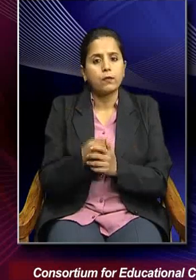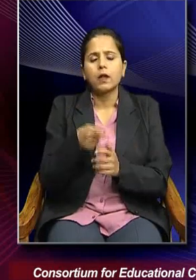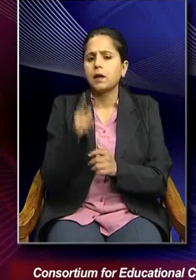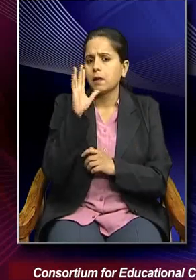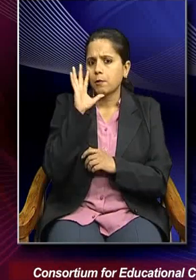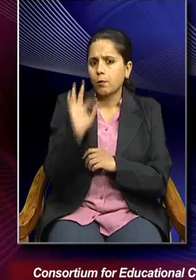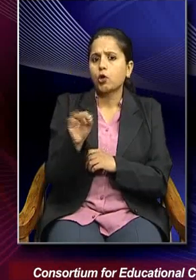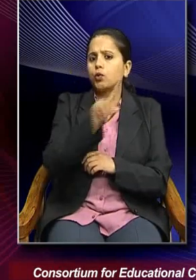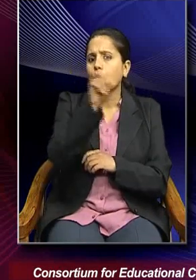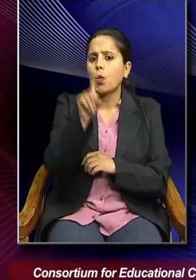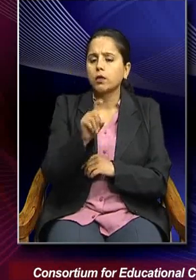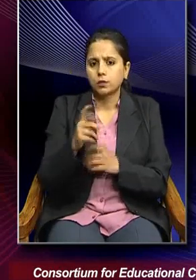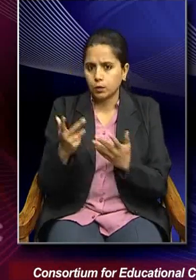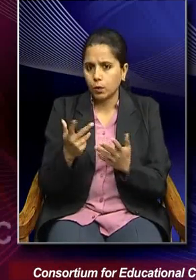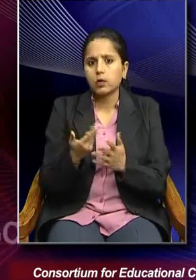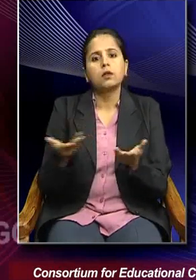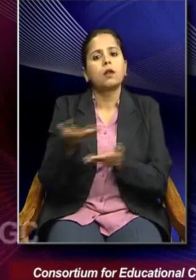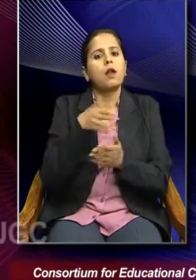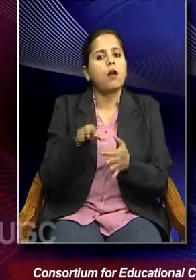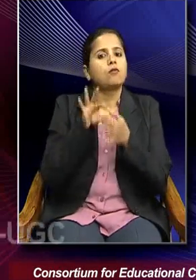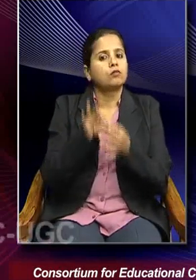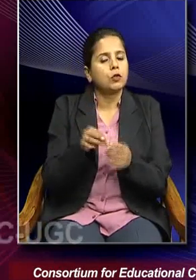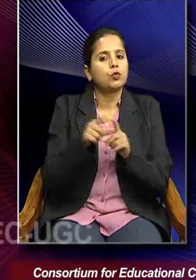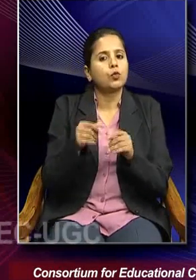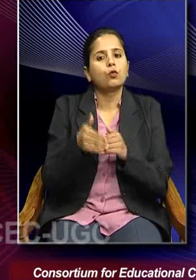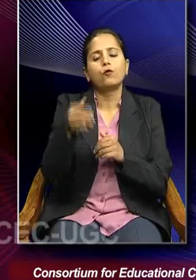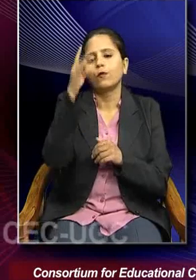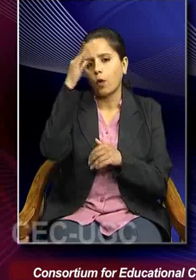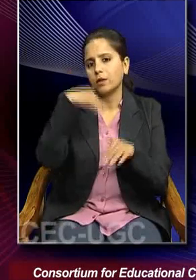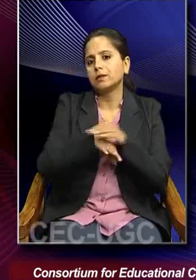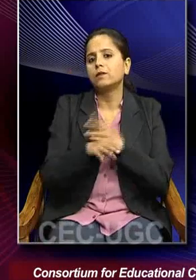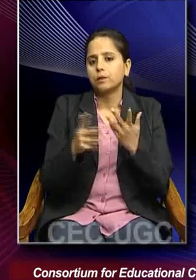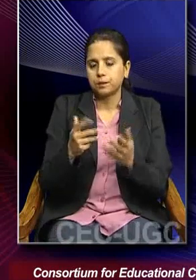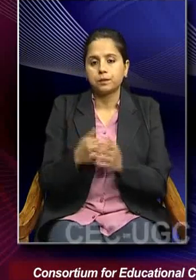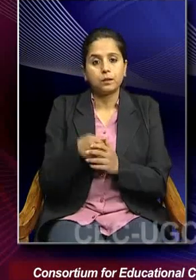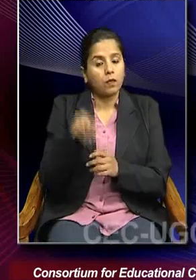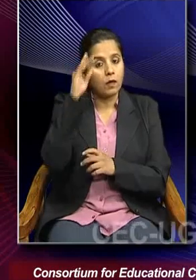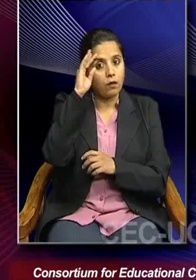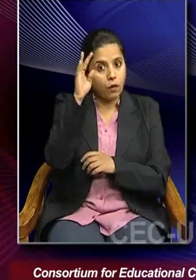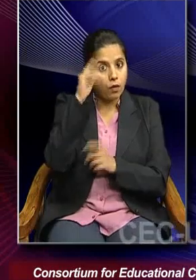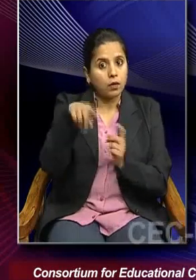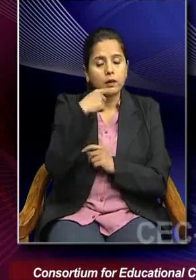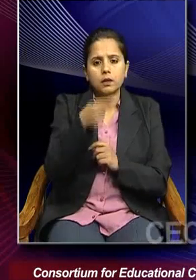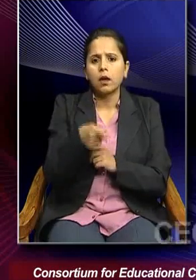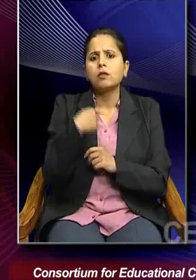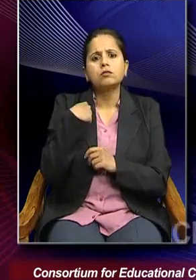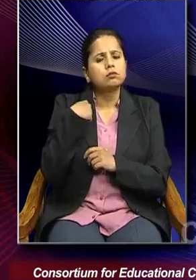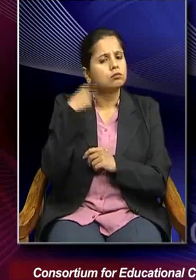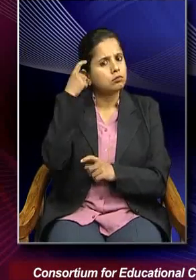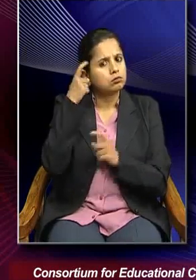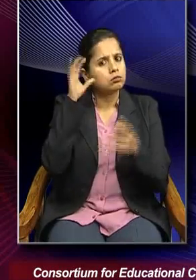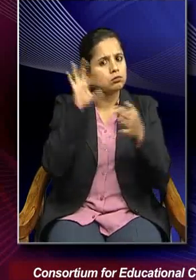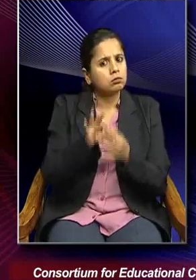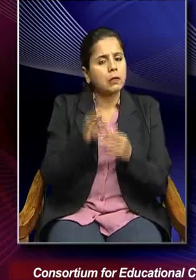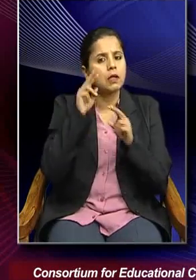important questions that we deal with in philosophy. So, philosophy is concerned with the search